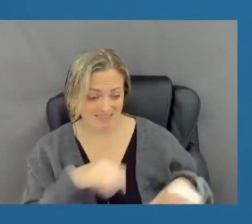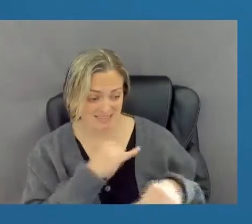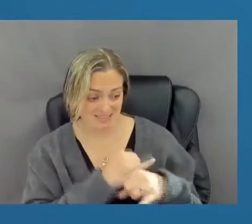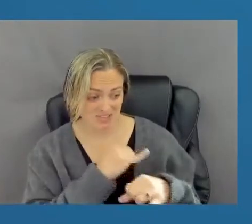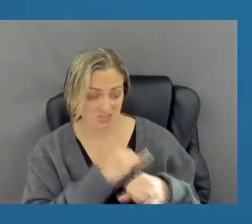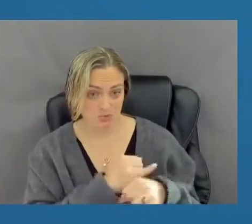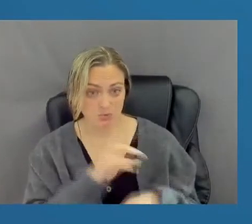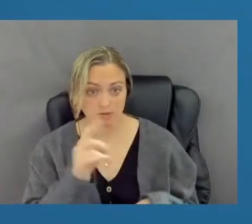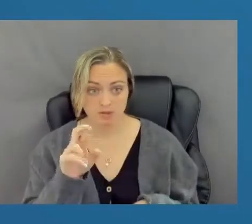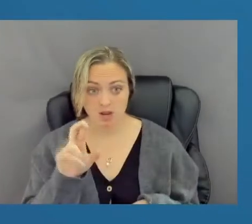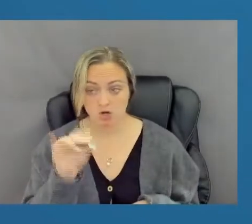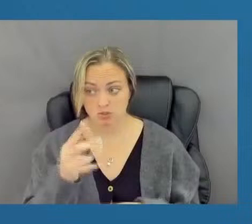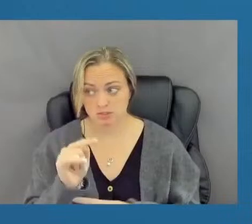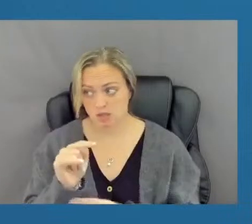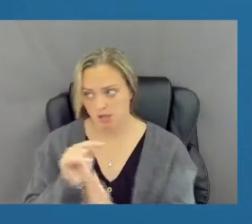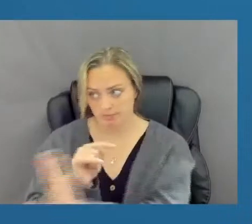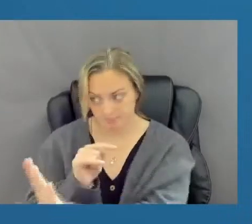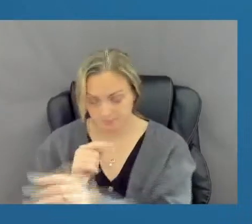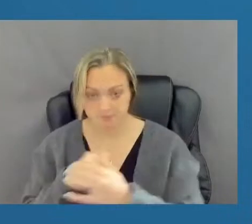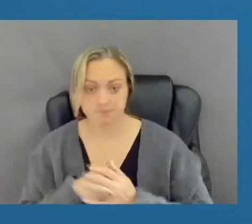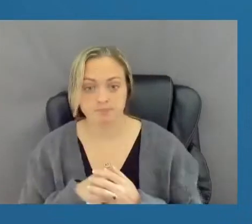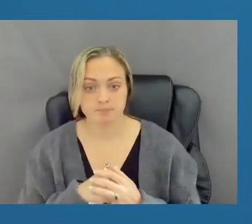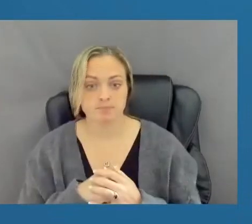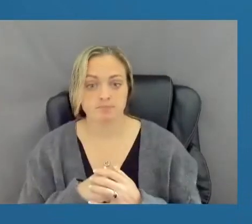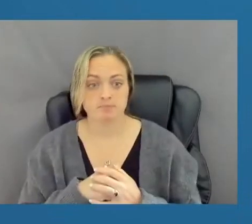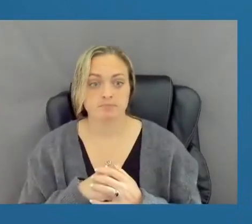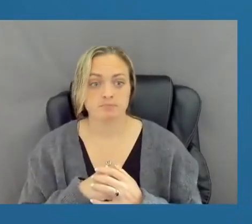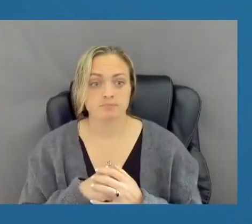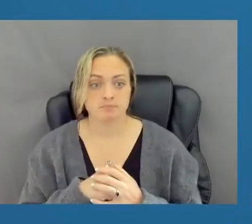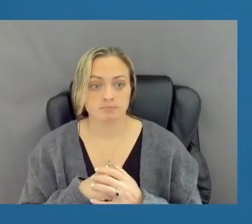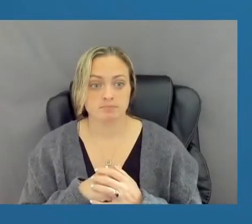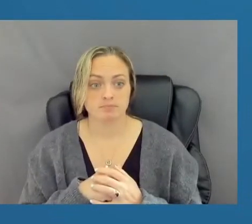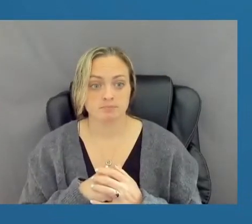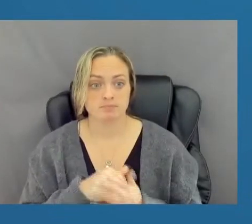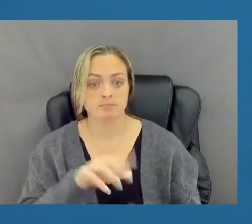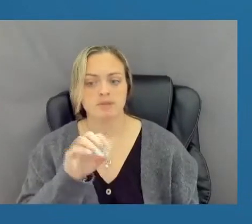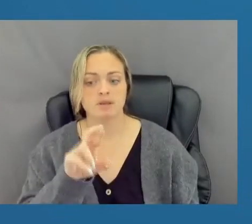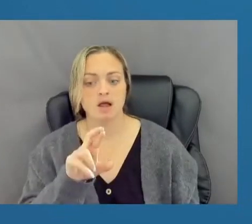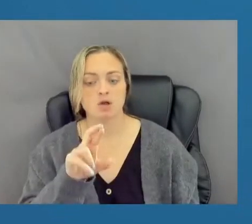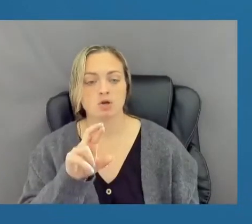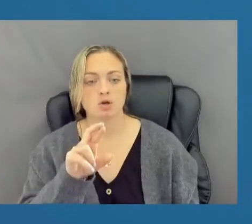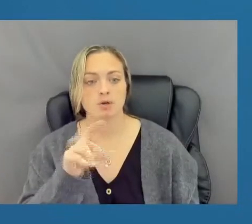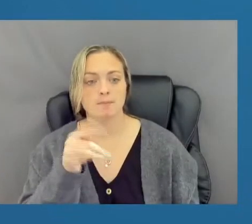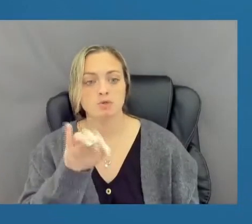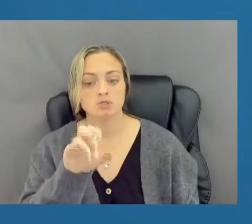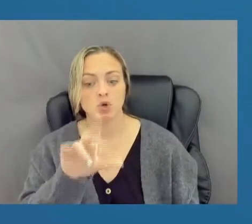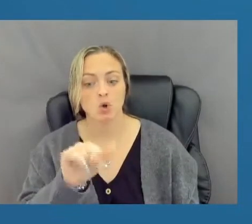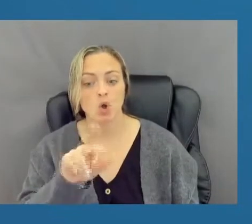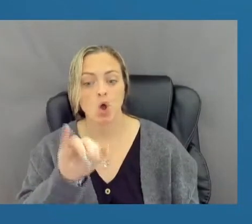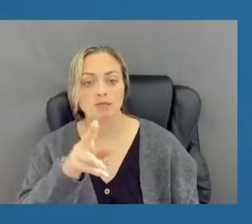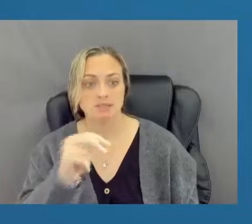Scott, respectfully, I would like to call on Dr. Prasanna Alston to the podium.